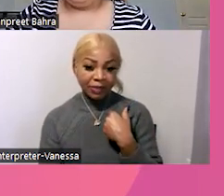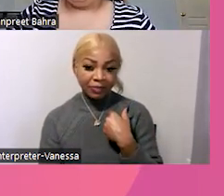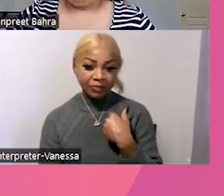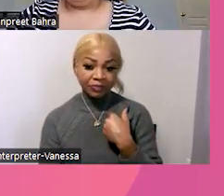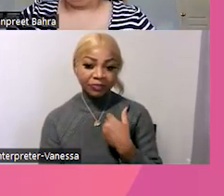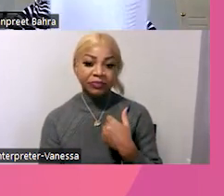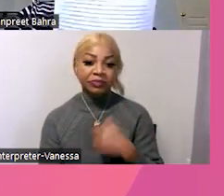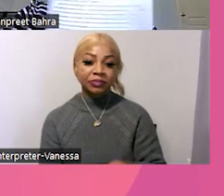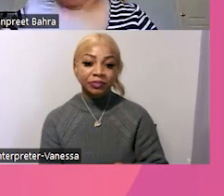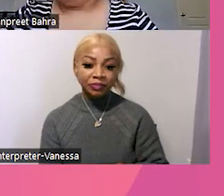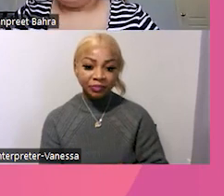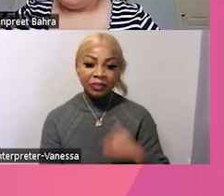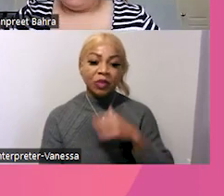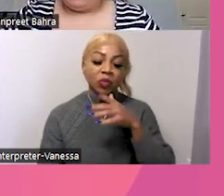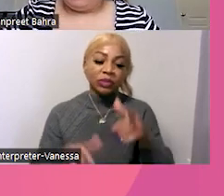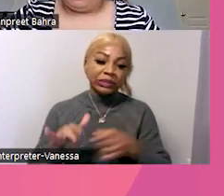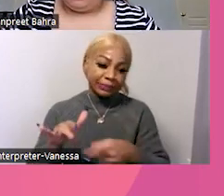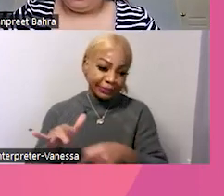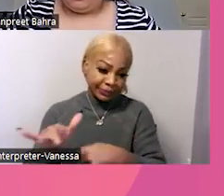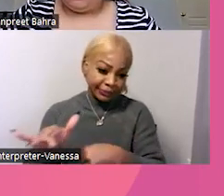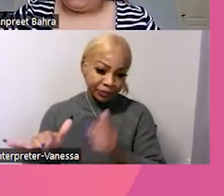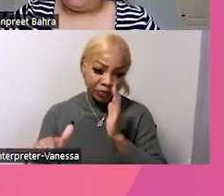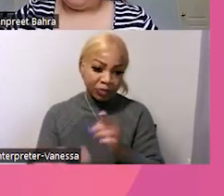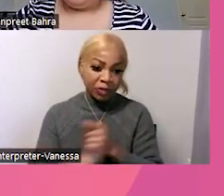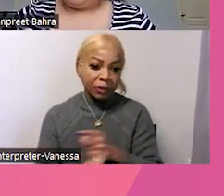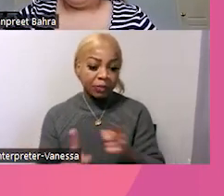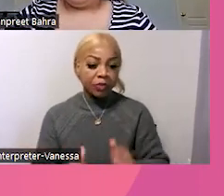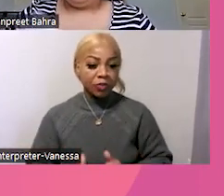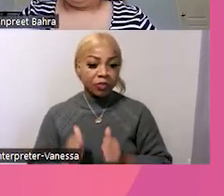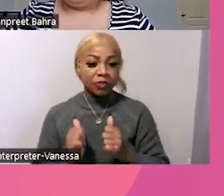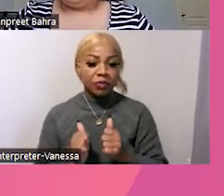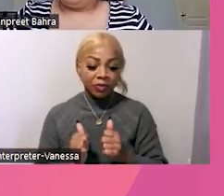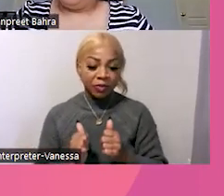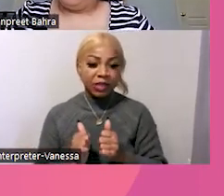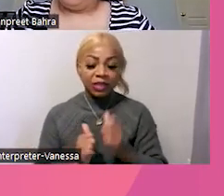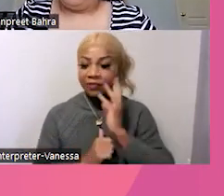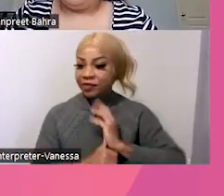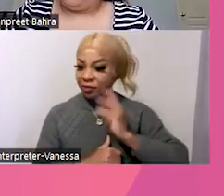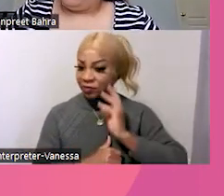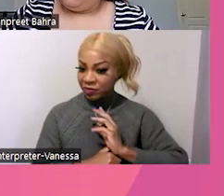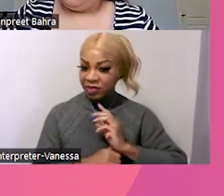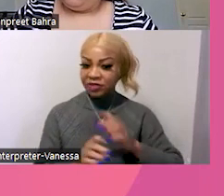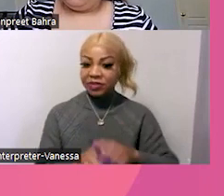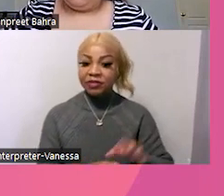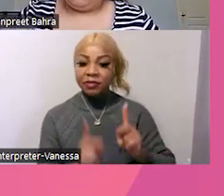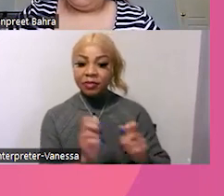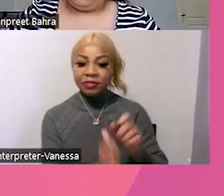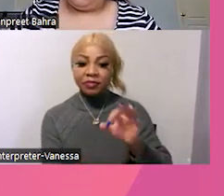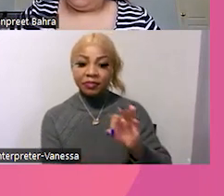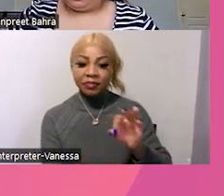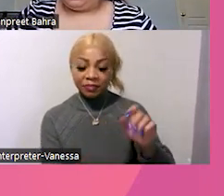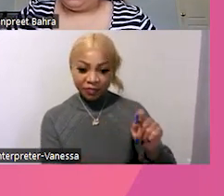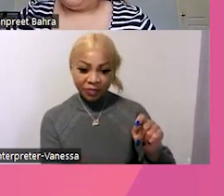bypass it, but it just includes some real life examples of experiences of fat folks with their